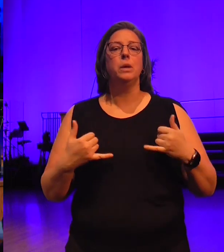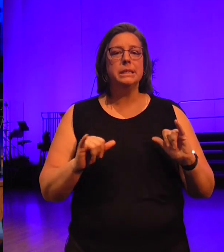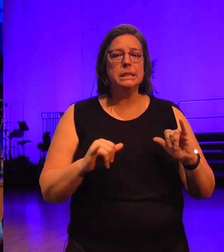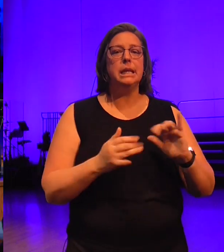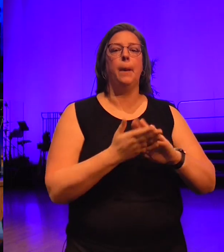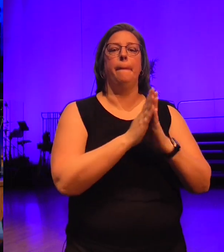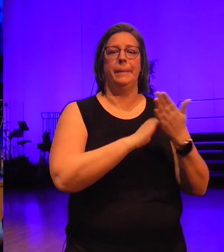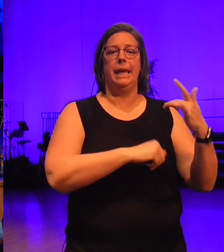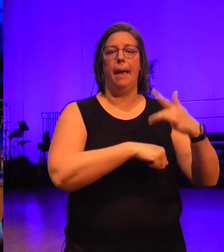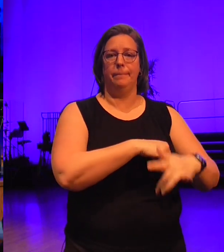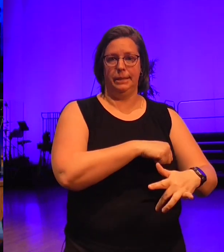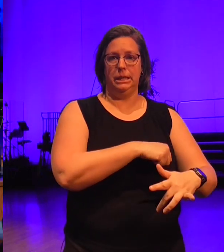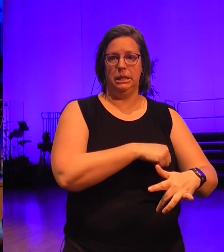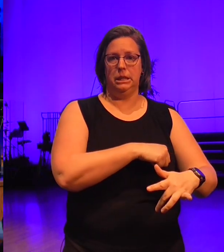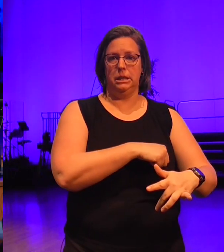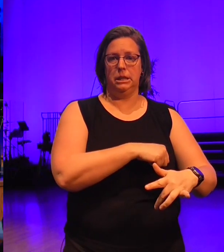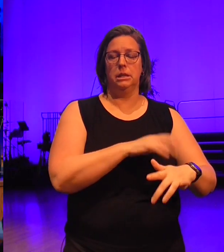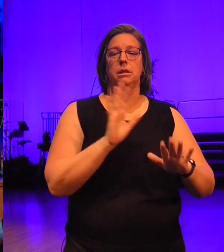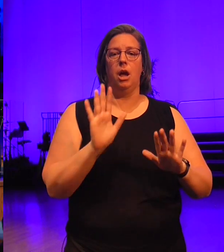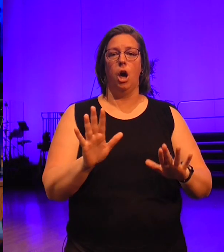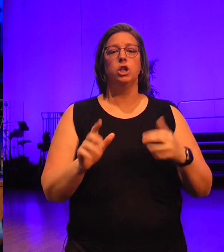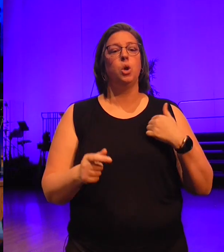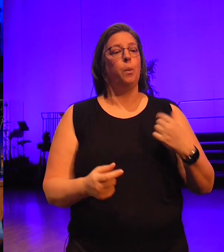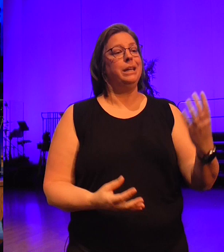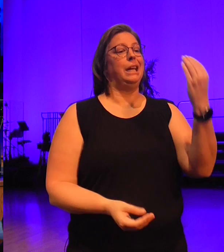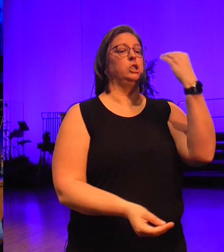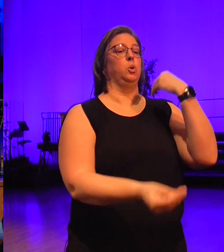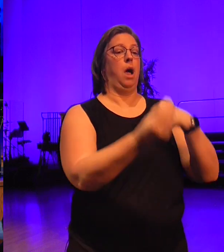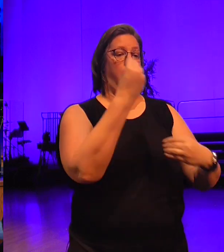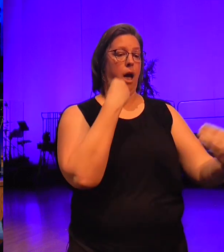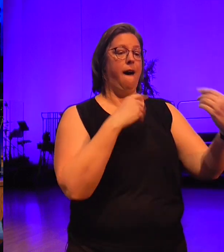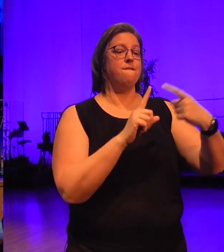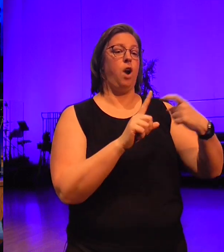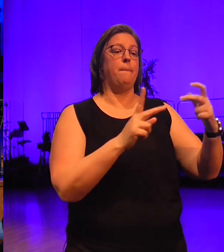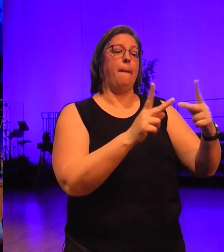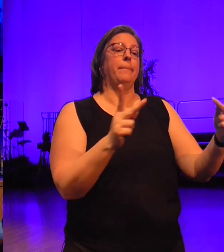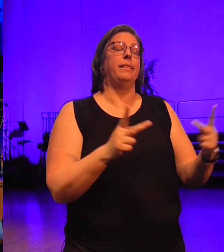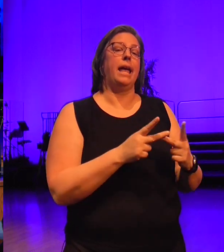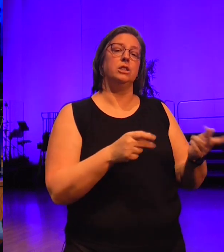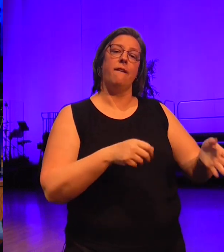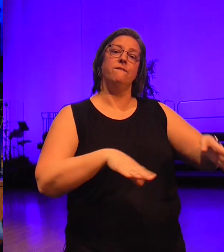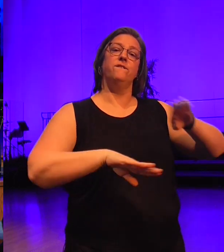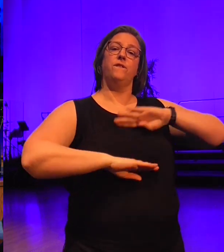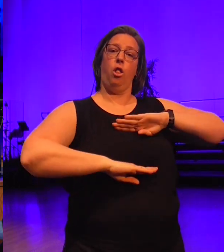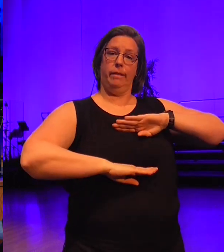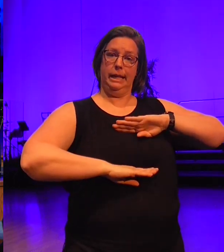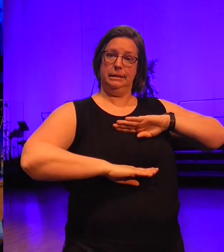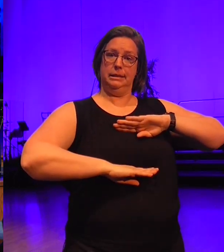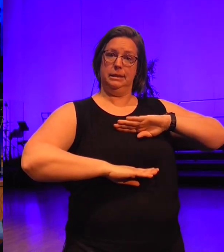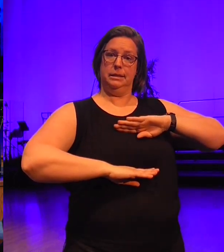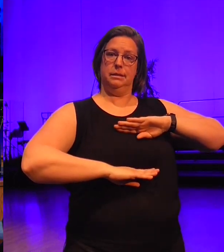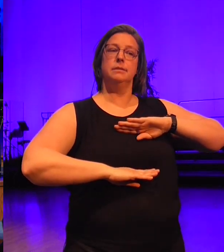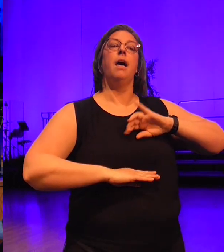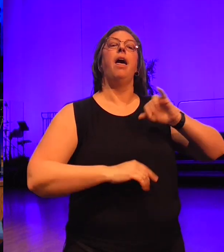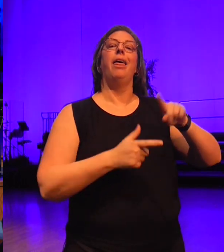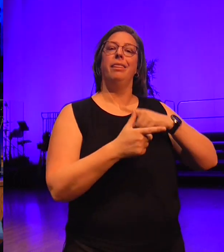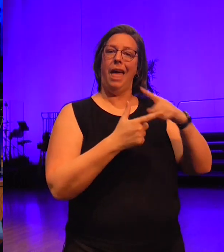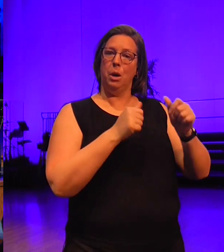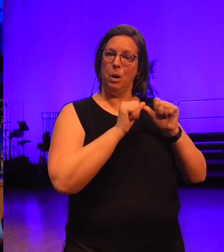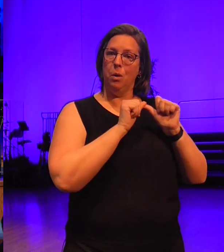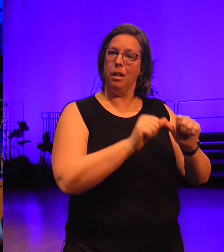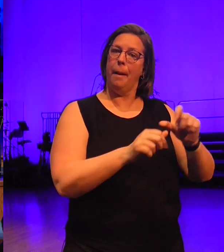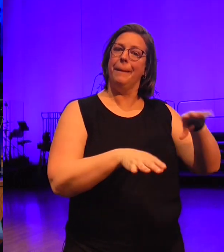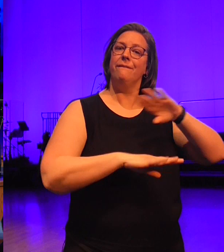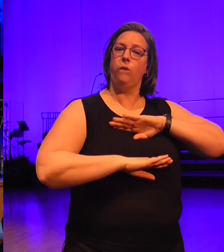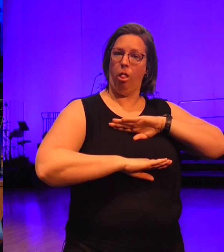from that place of fullness. And when we do that, our fullness is affirmed for us. We